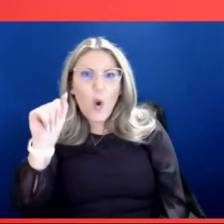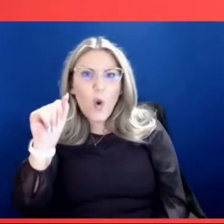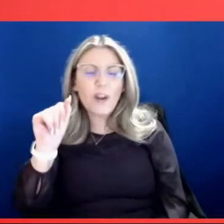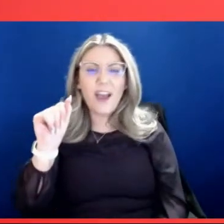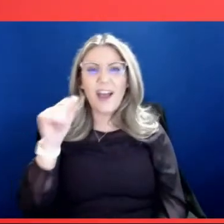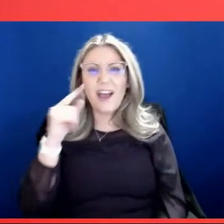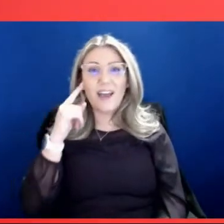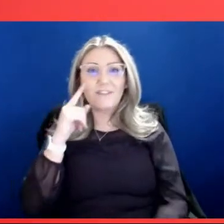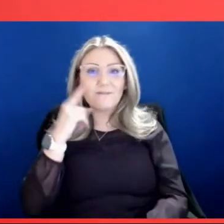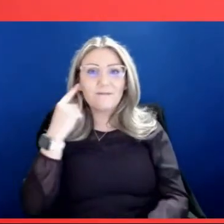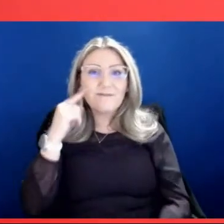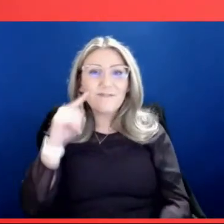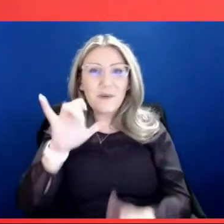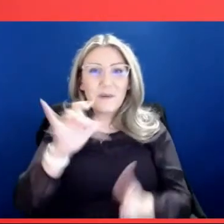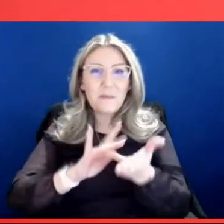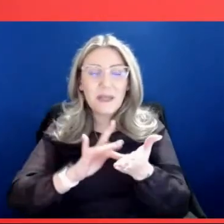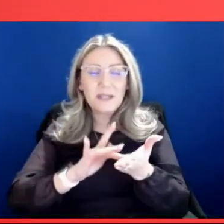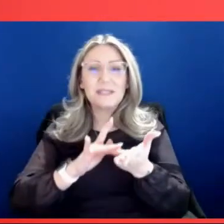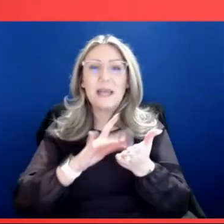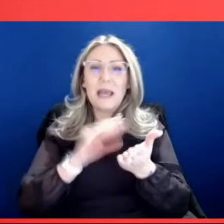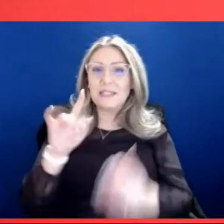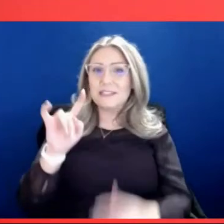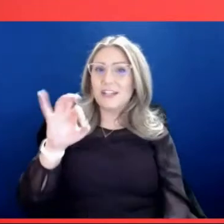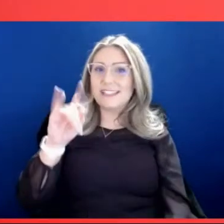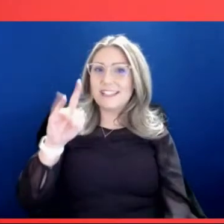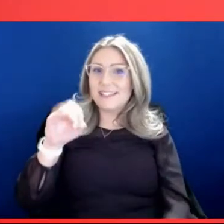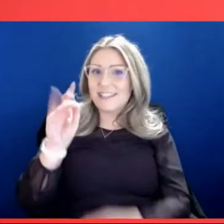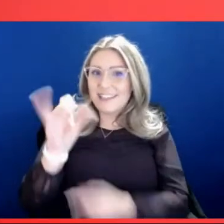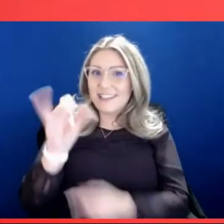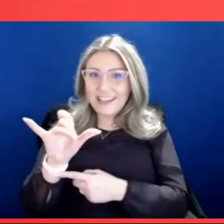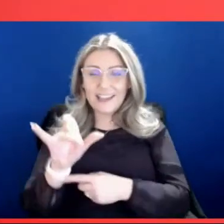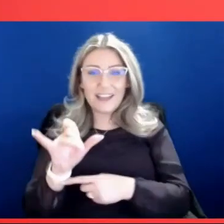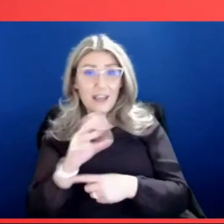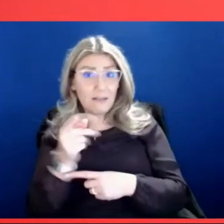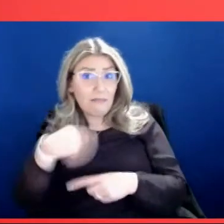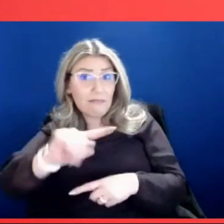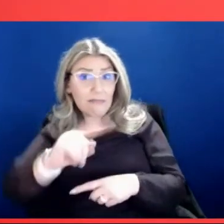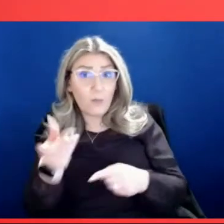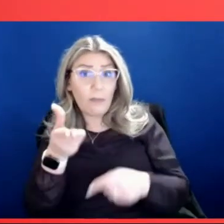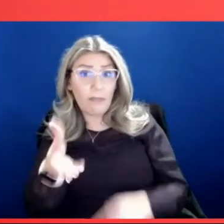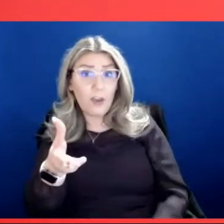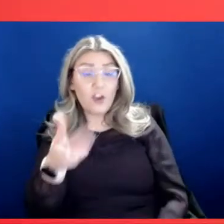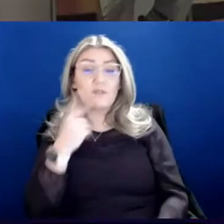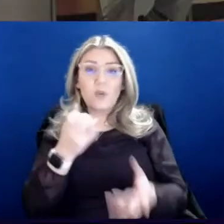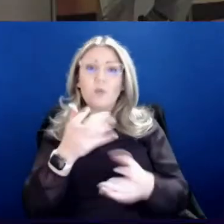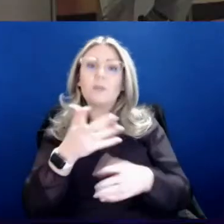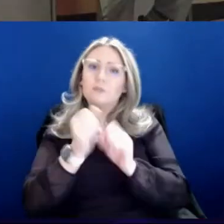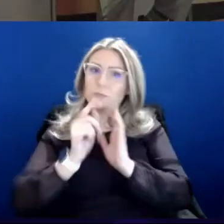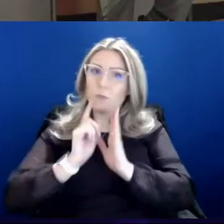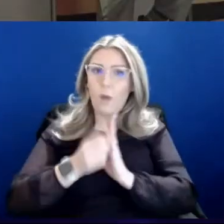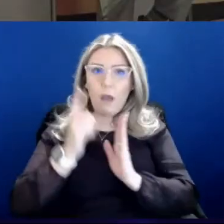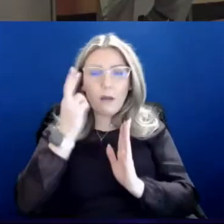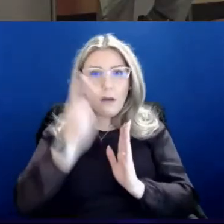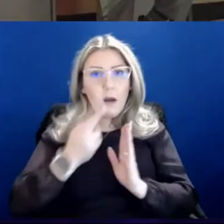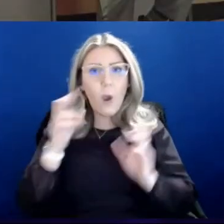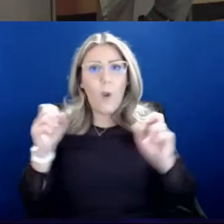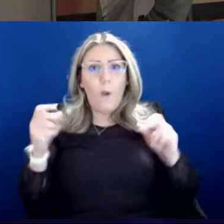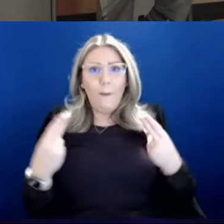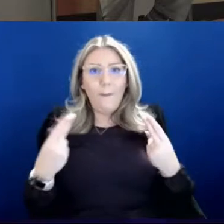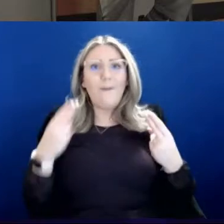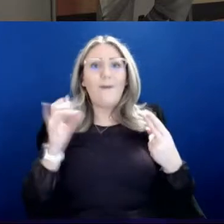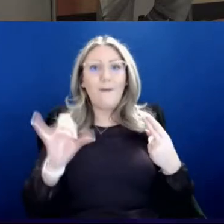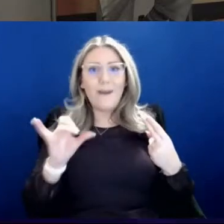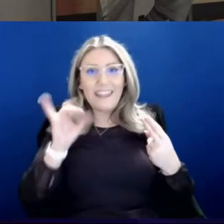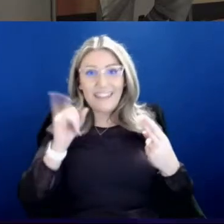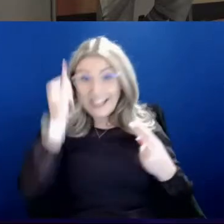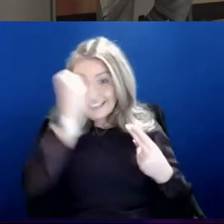adriamycin toxicity. And they were there, so it took a while to realize, oh, that's the Italian